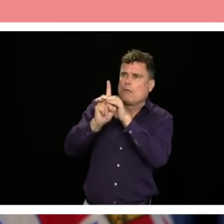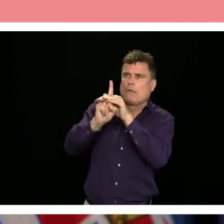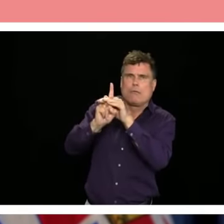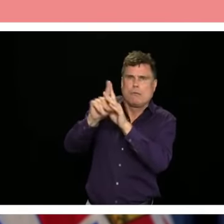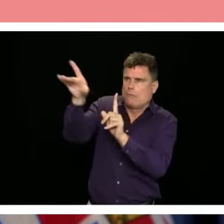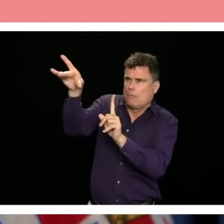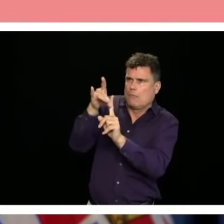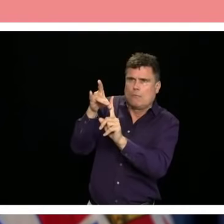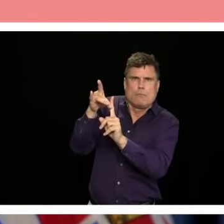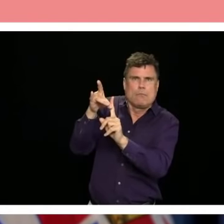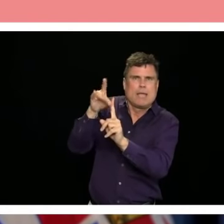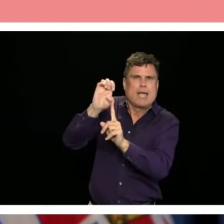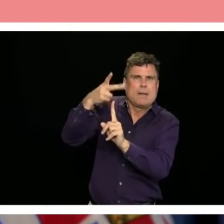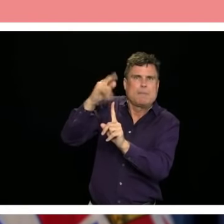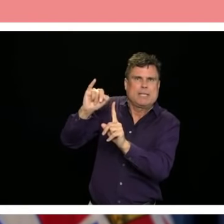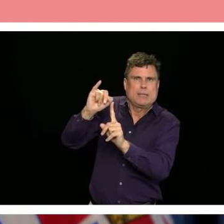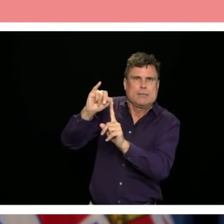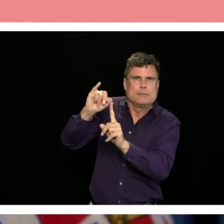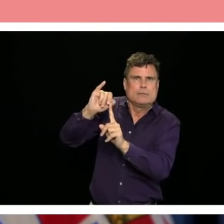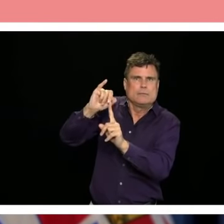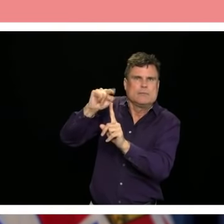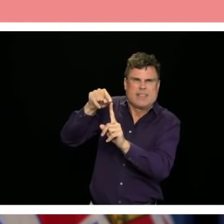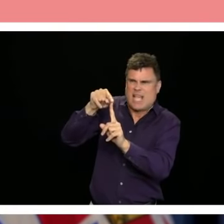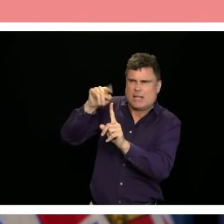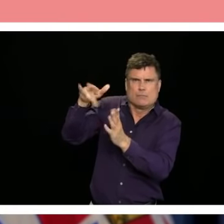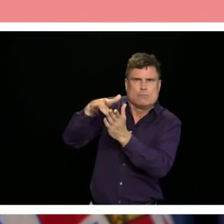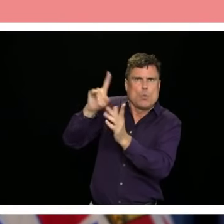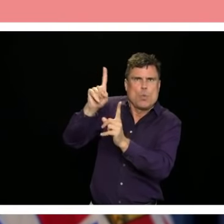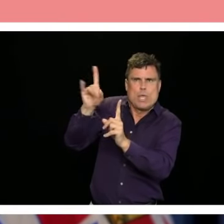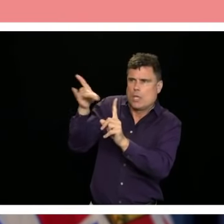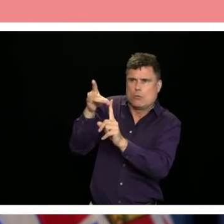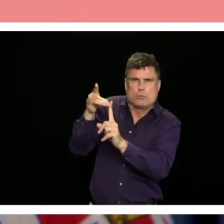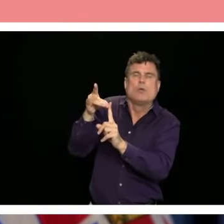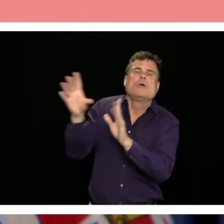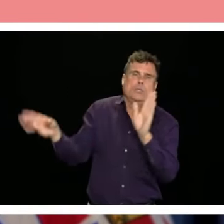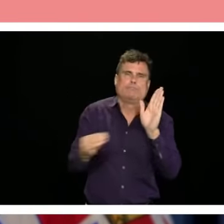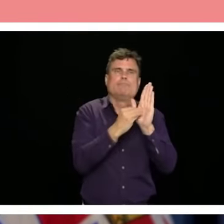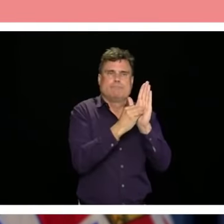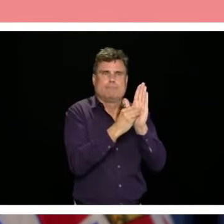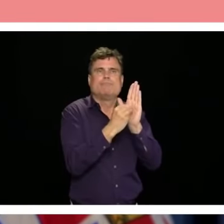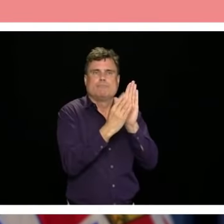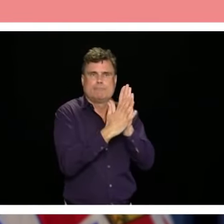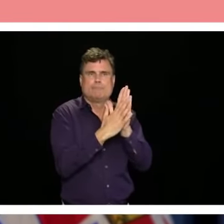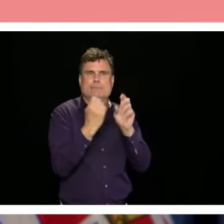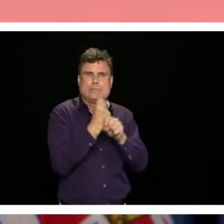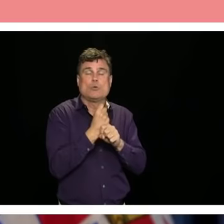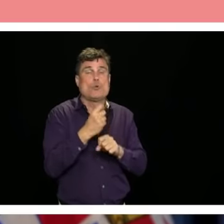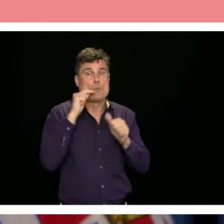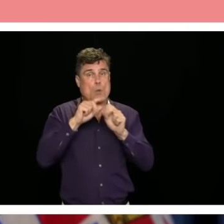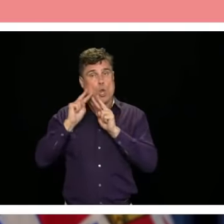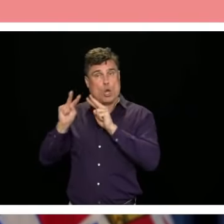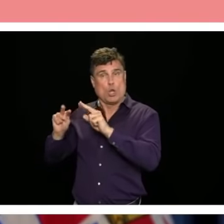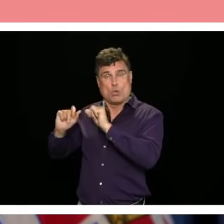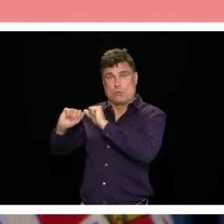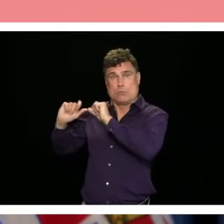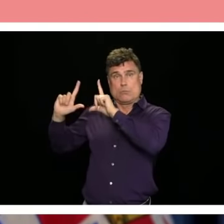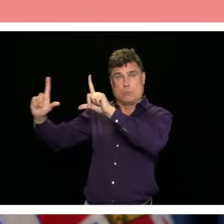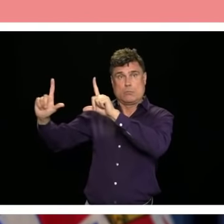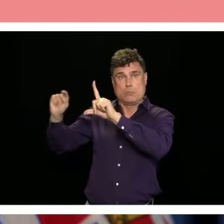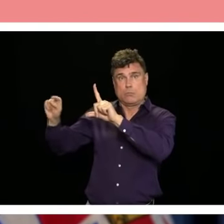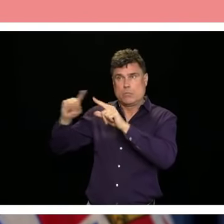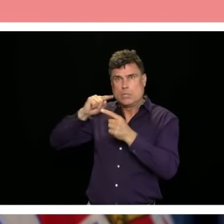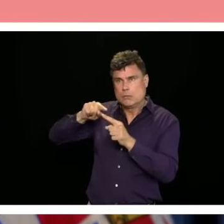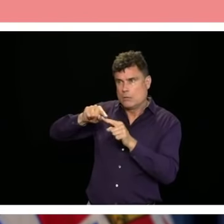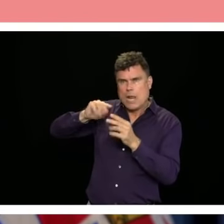that I could have that discussion with you all about what we meant and what it, and I could put that on the epidemiologic